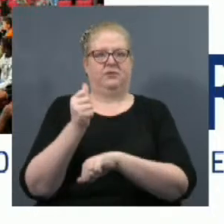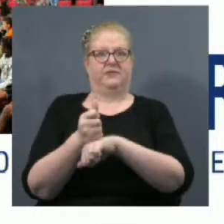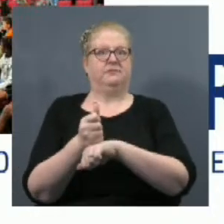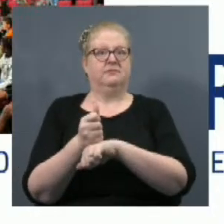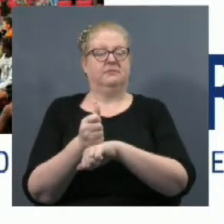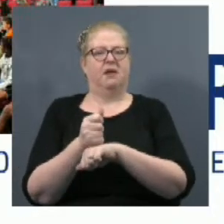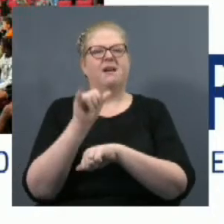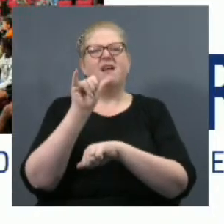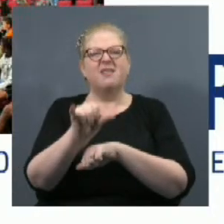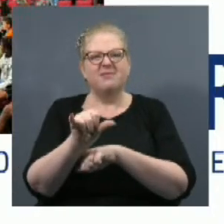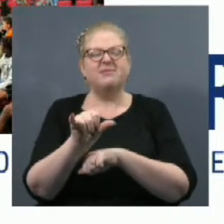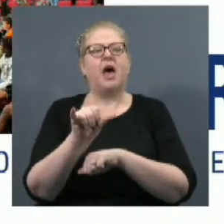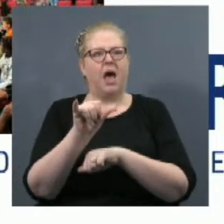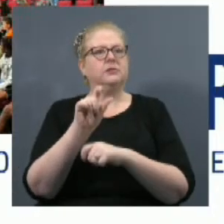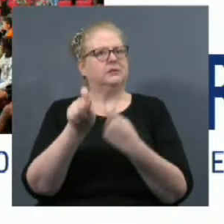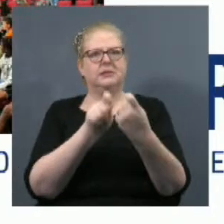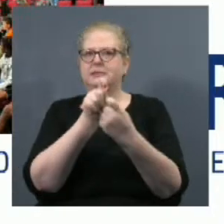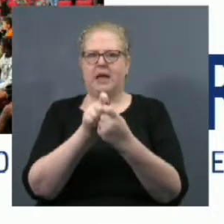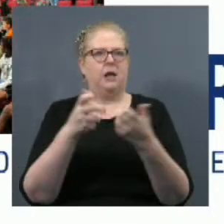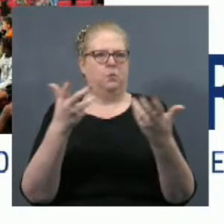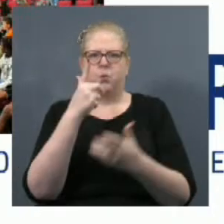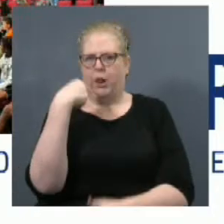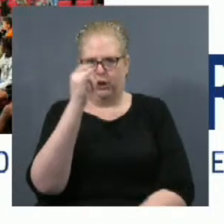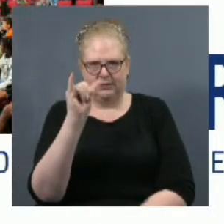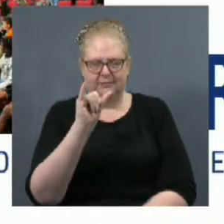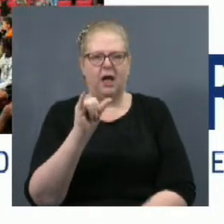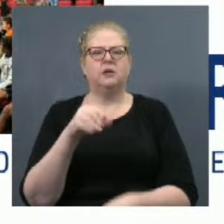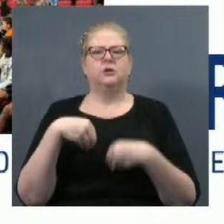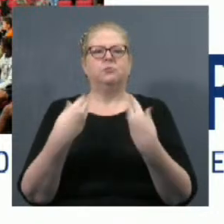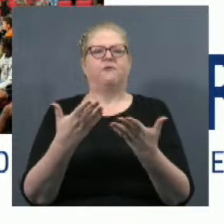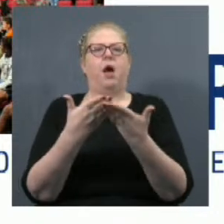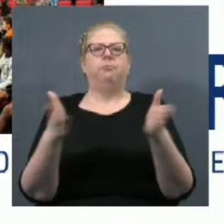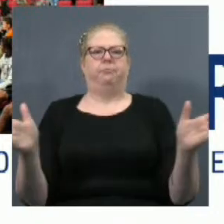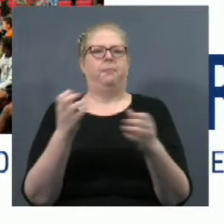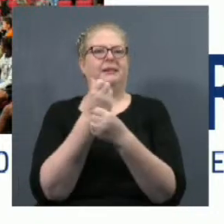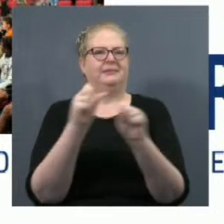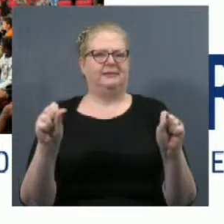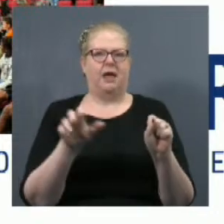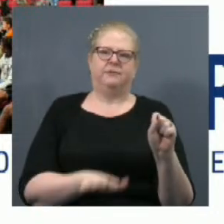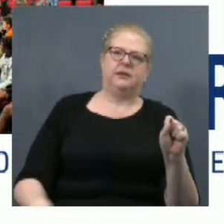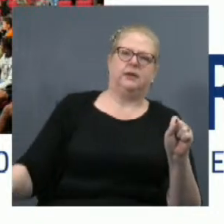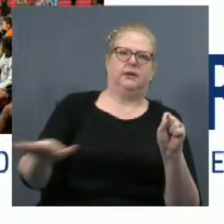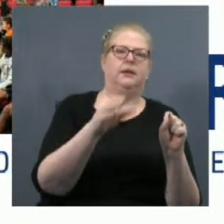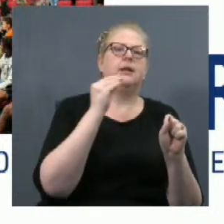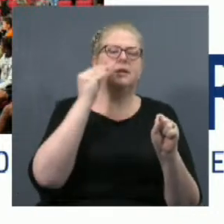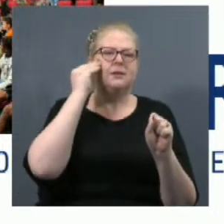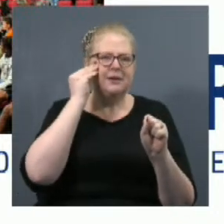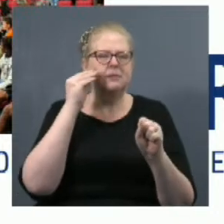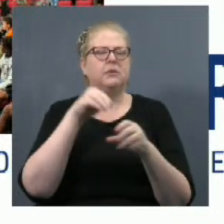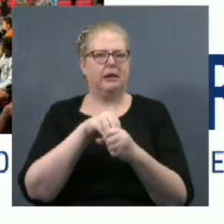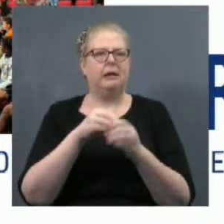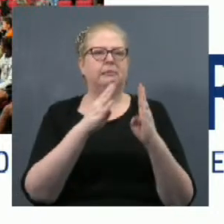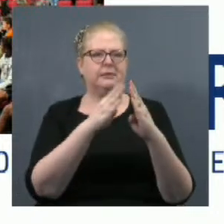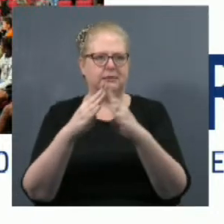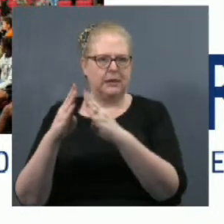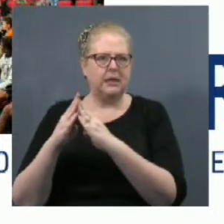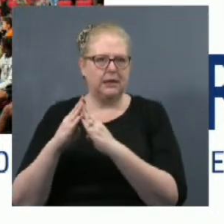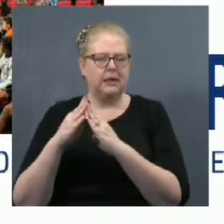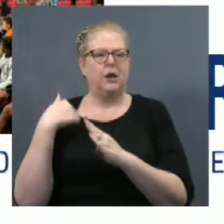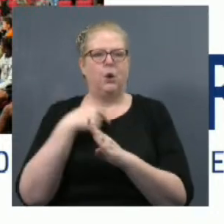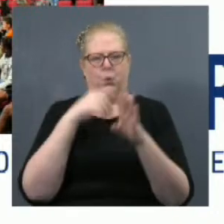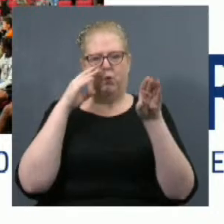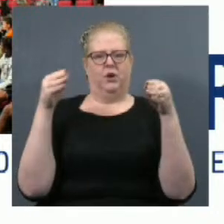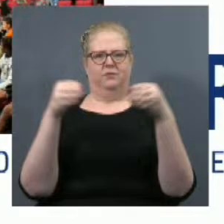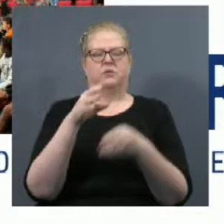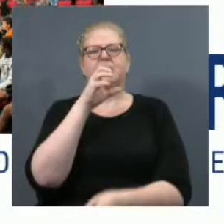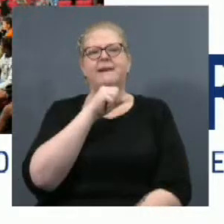like is just that neighborhood safety to provide public safety throughout the neighborhoods in the city. We do have a focus on ages